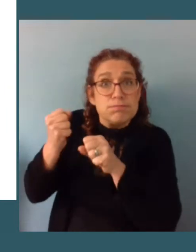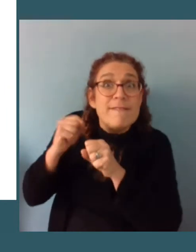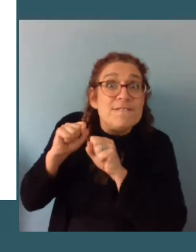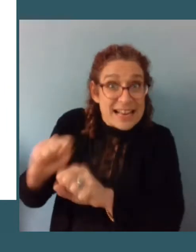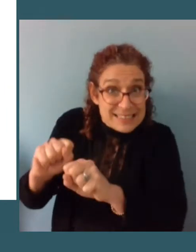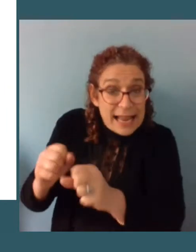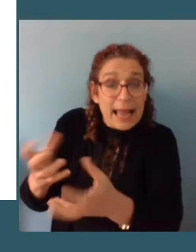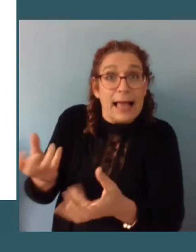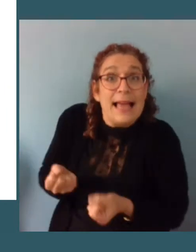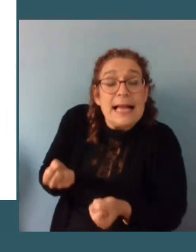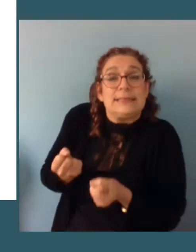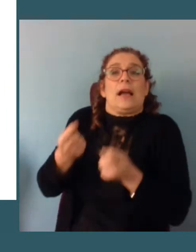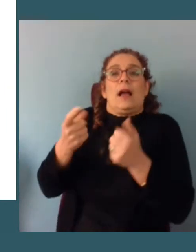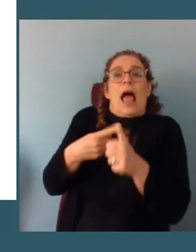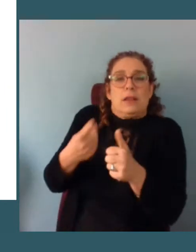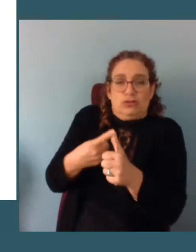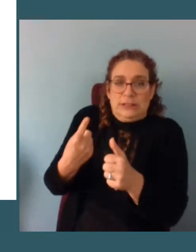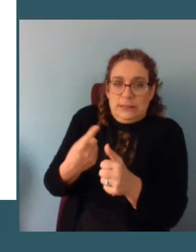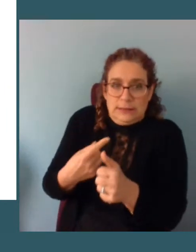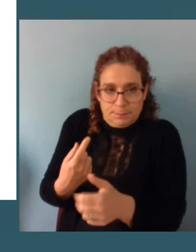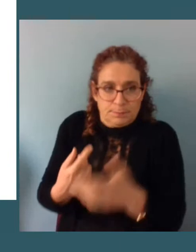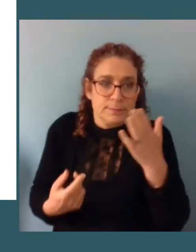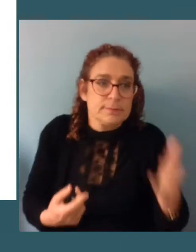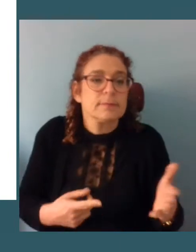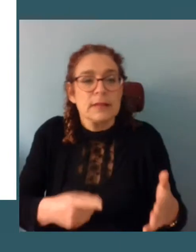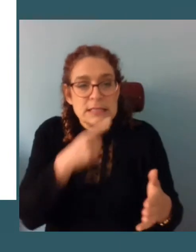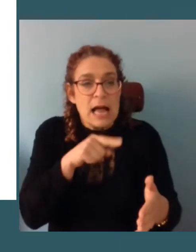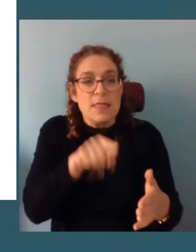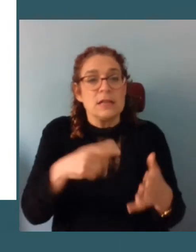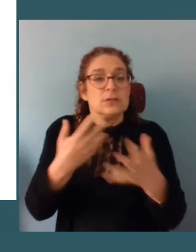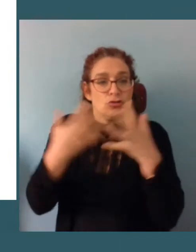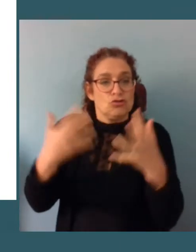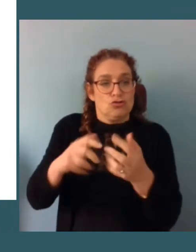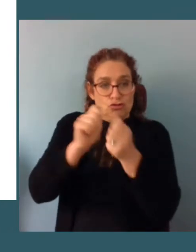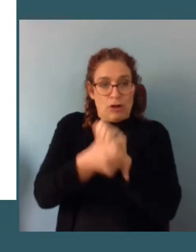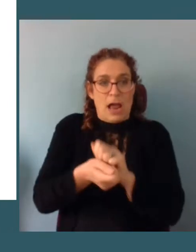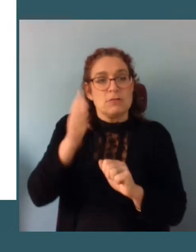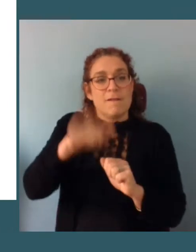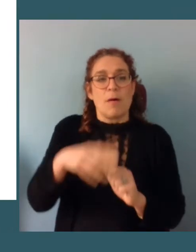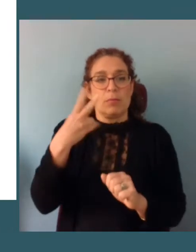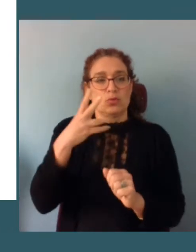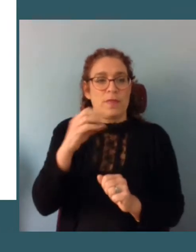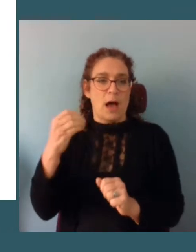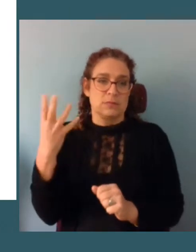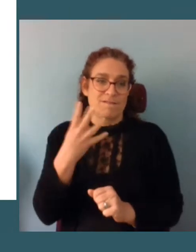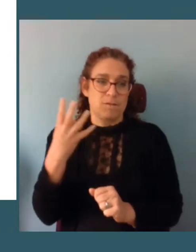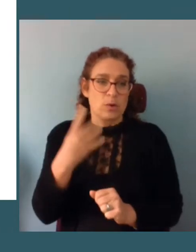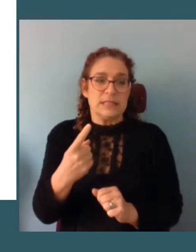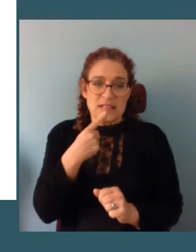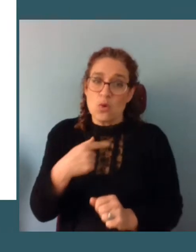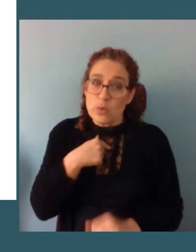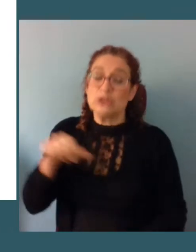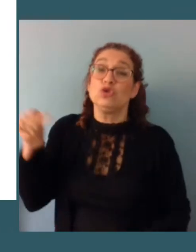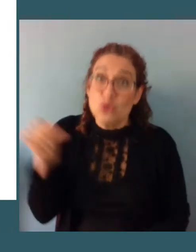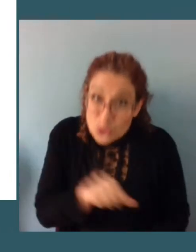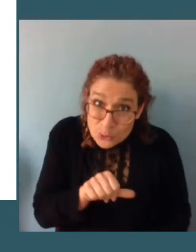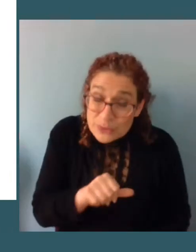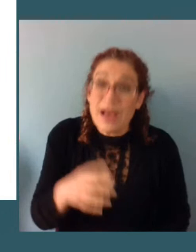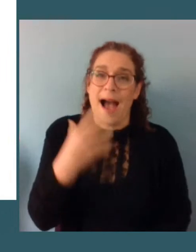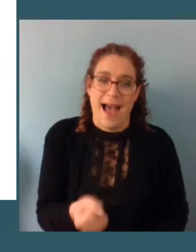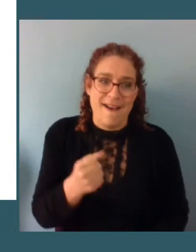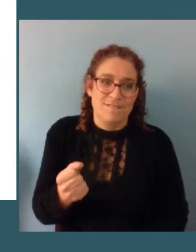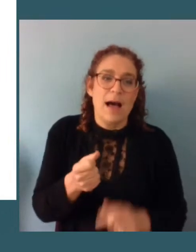and well-cooked egg as part of complementary feeding. That is something that we should actually go ahead. The